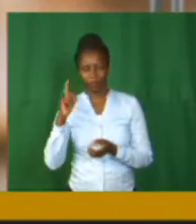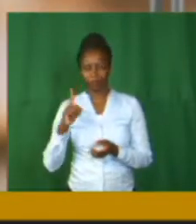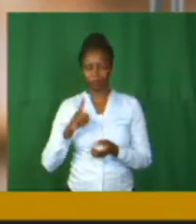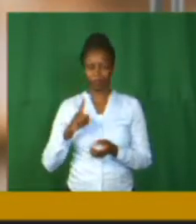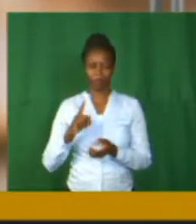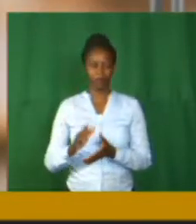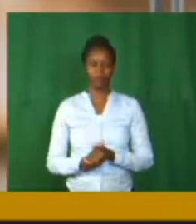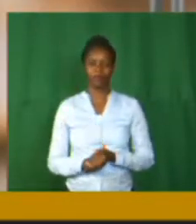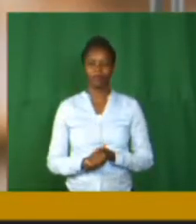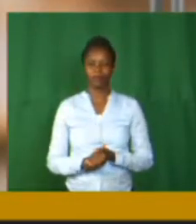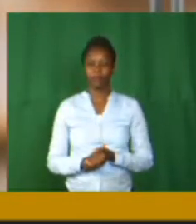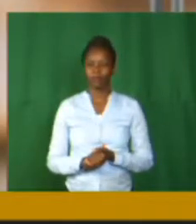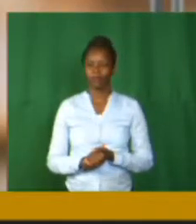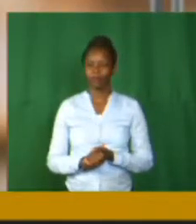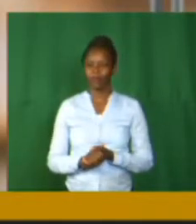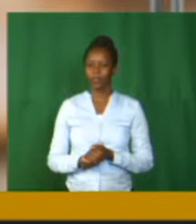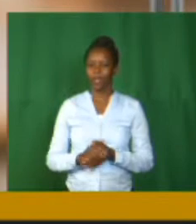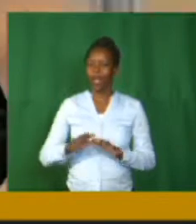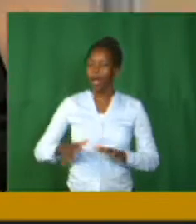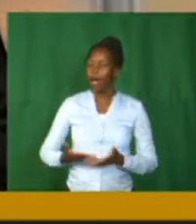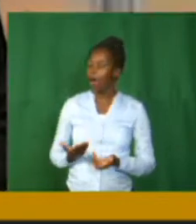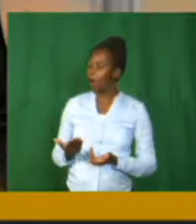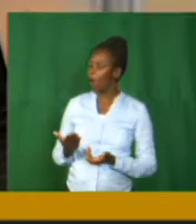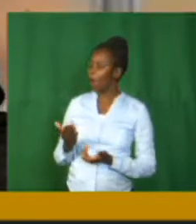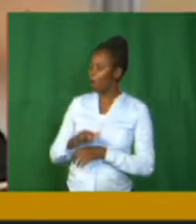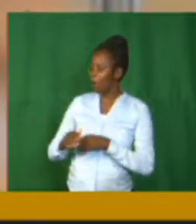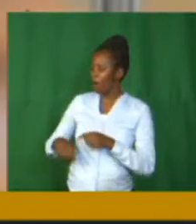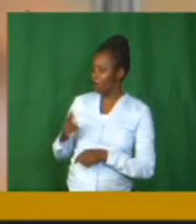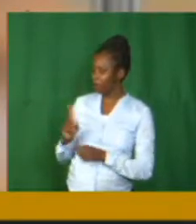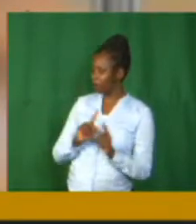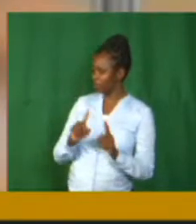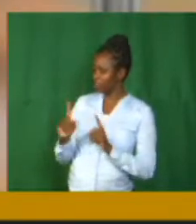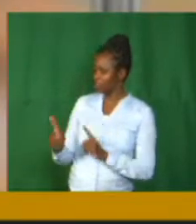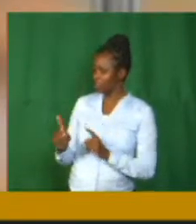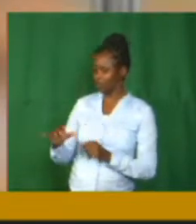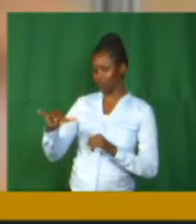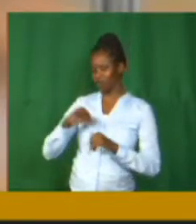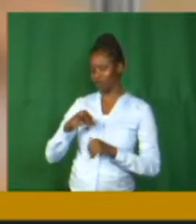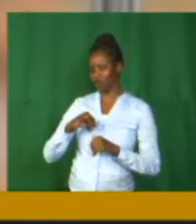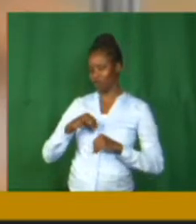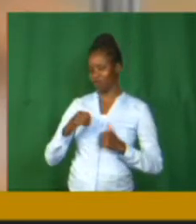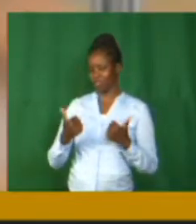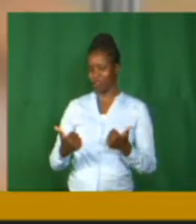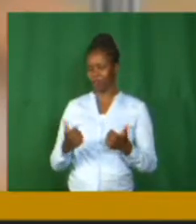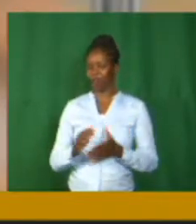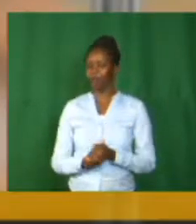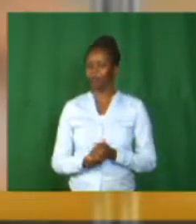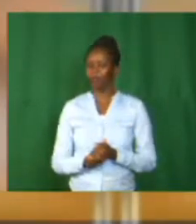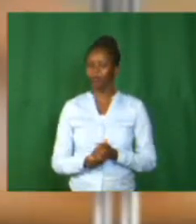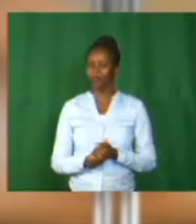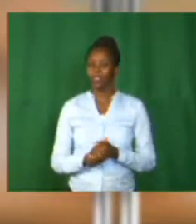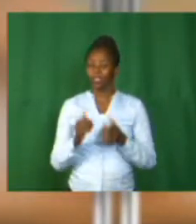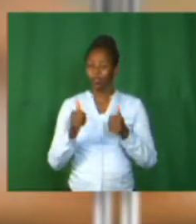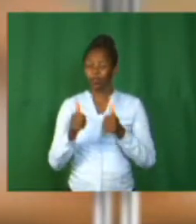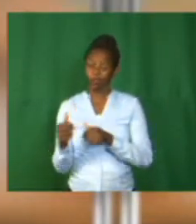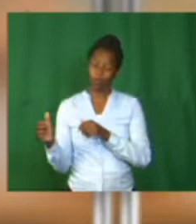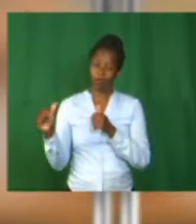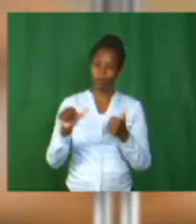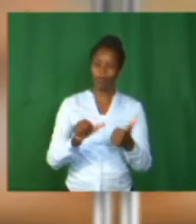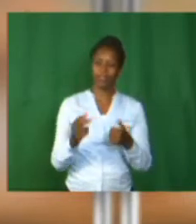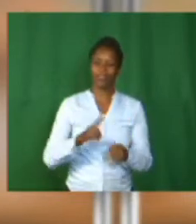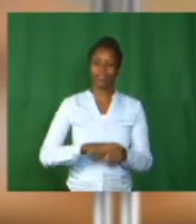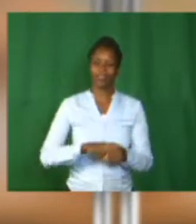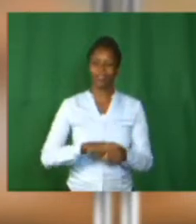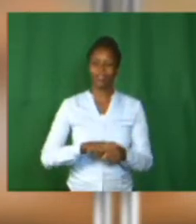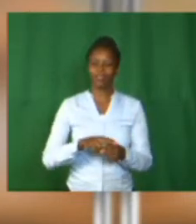Mamba. Stembiso, how are you doing this afternoon? I'm very well, Nogwazi. It's good to be here. It's good to be back, actually, because you're back for